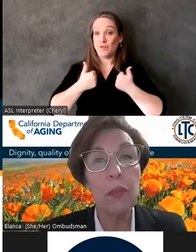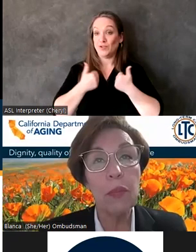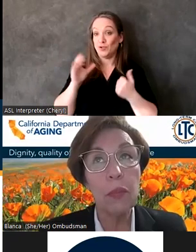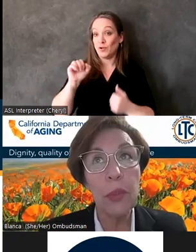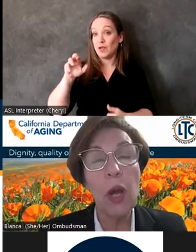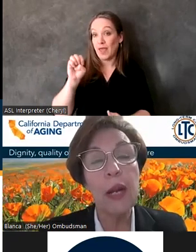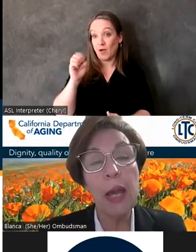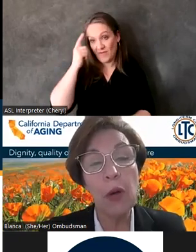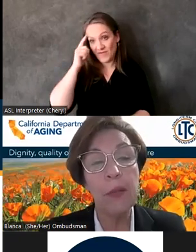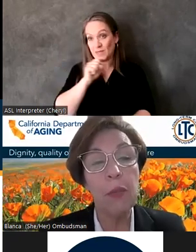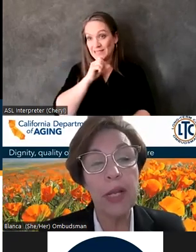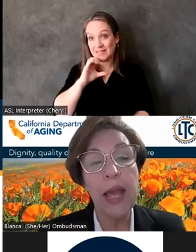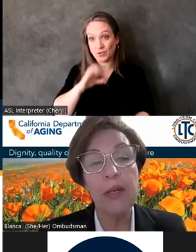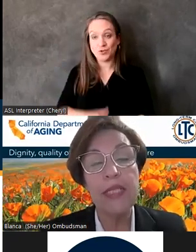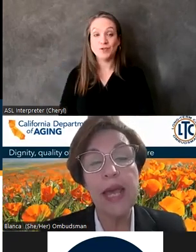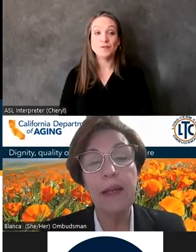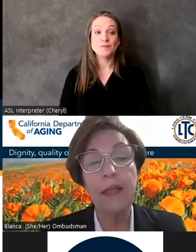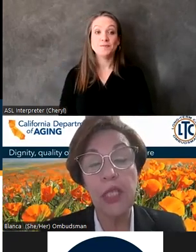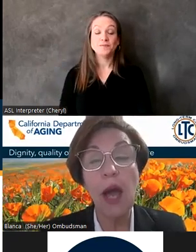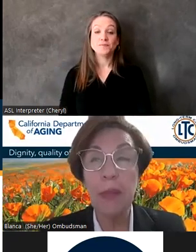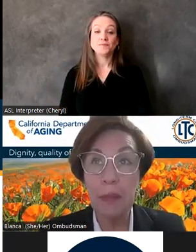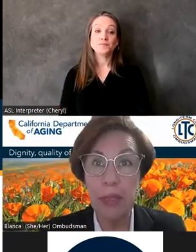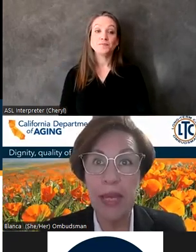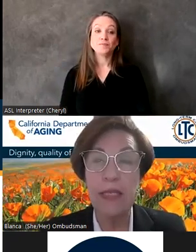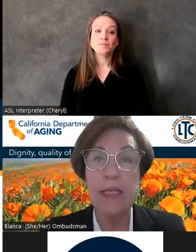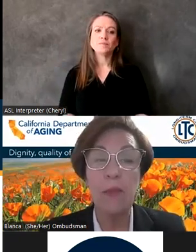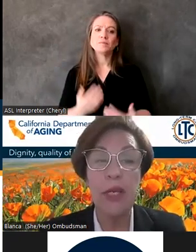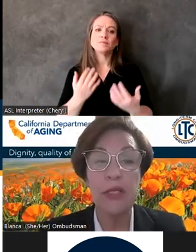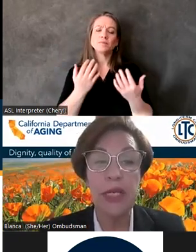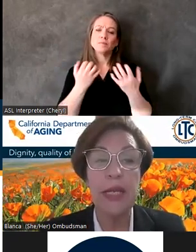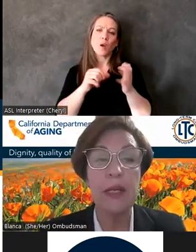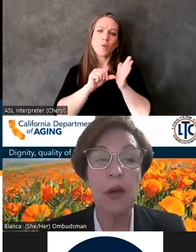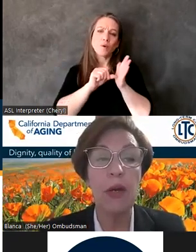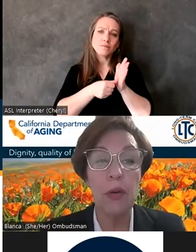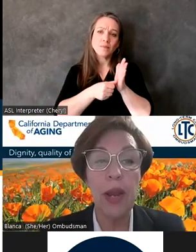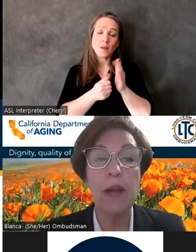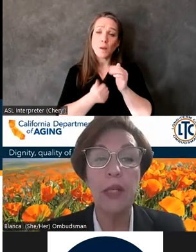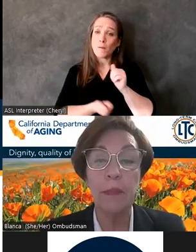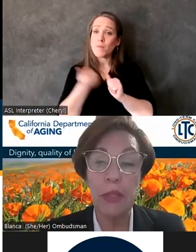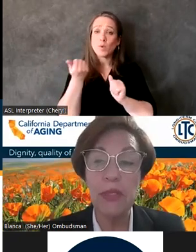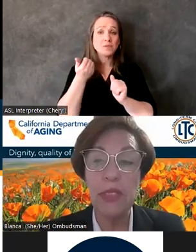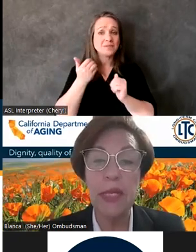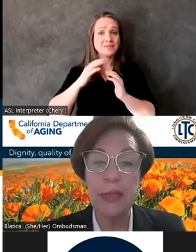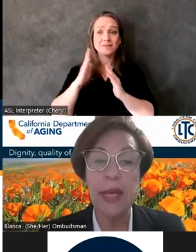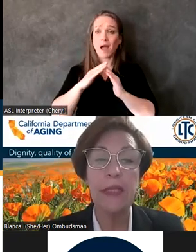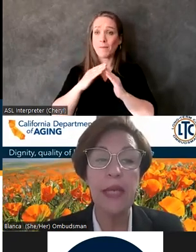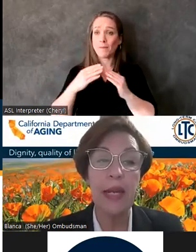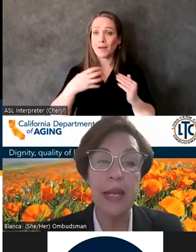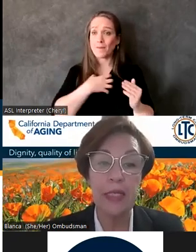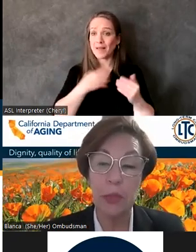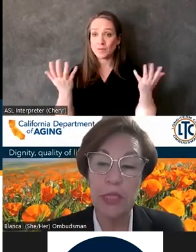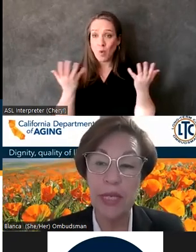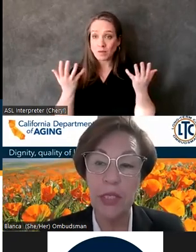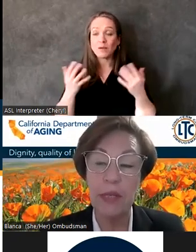What I wanted to point out is that the top complaints that we are seeing are around abuse, neglect,